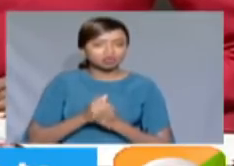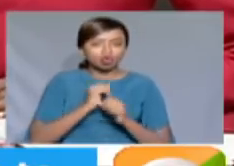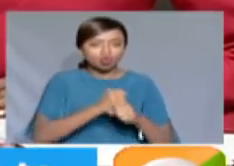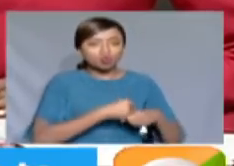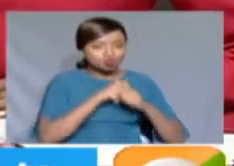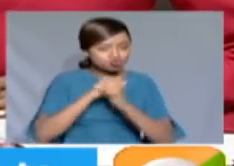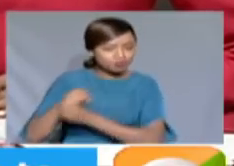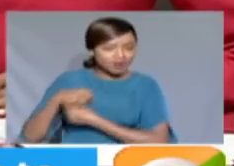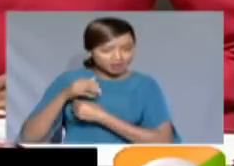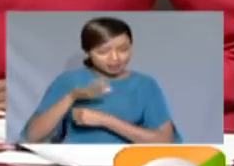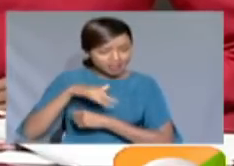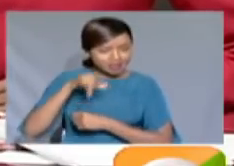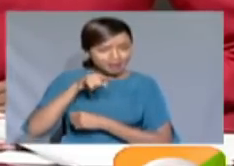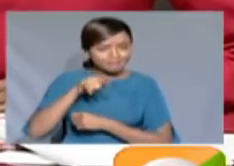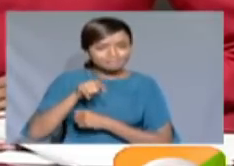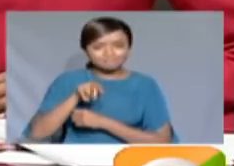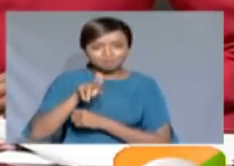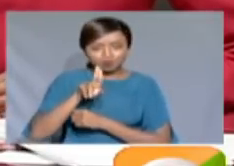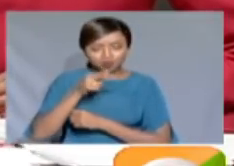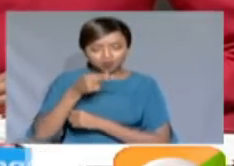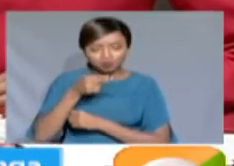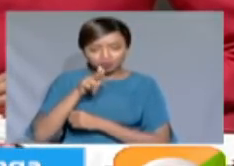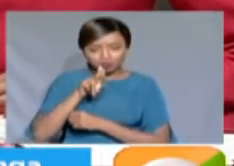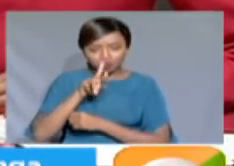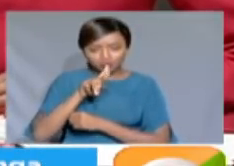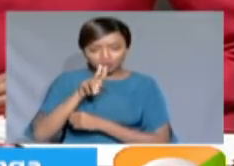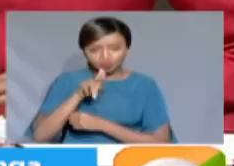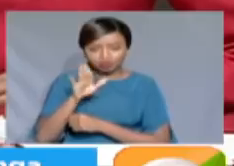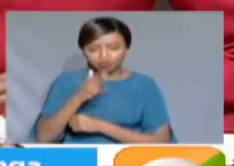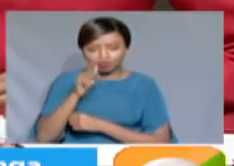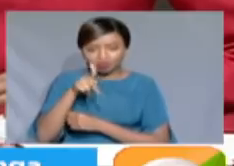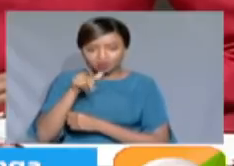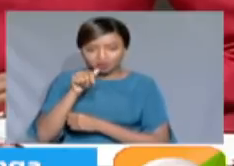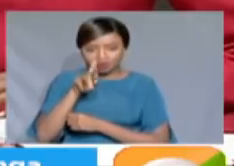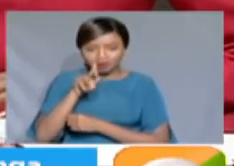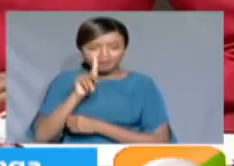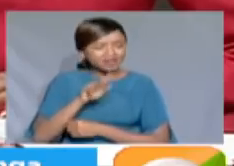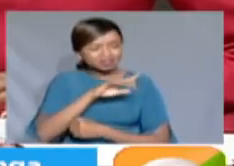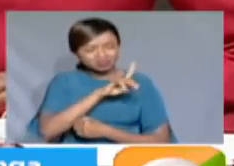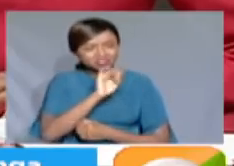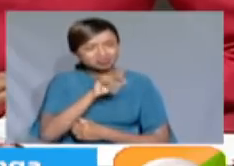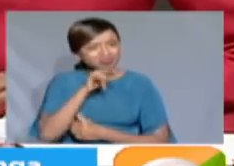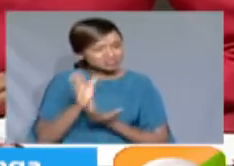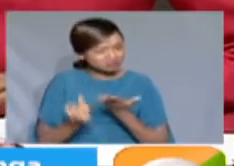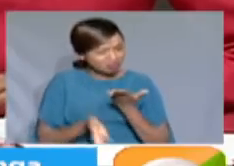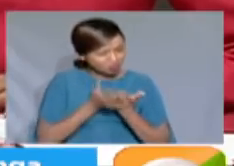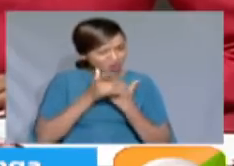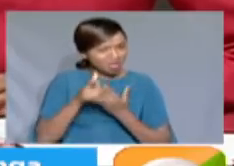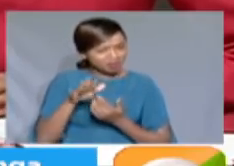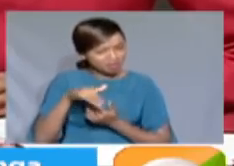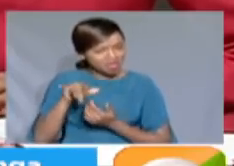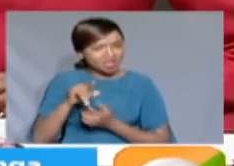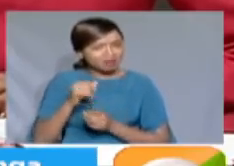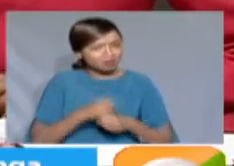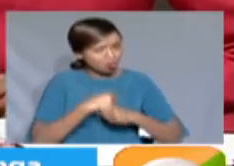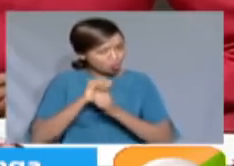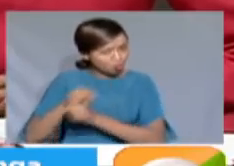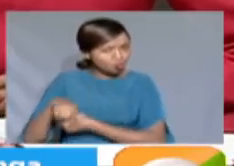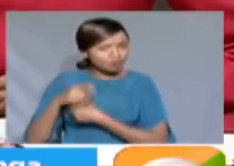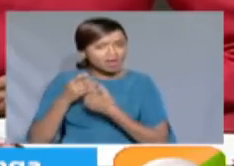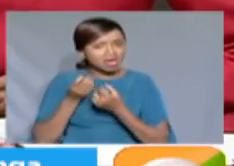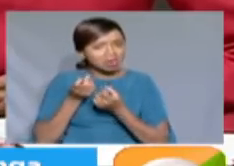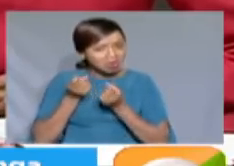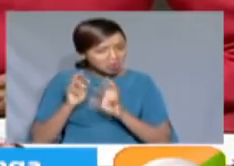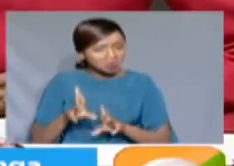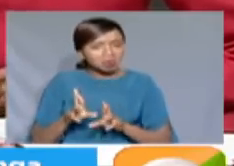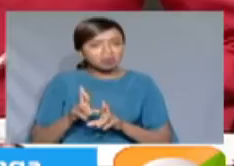lot of contention. One, will this expressway in any way affect Uhuru Park? And number two, if it will, let